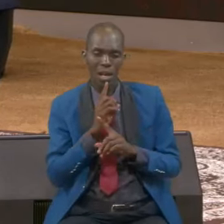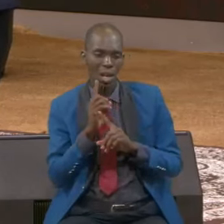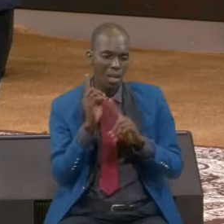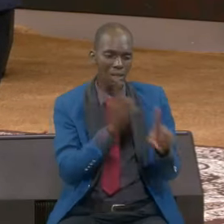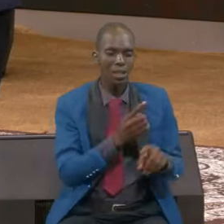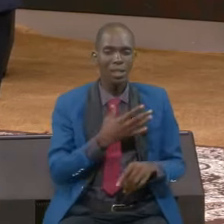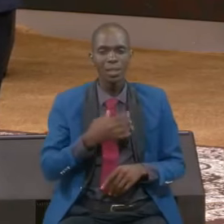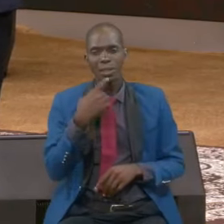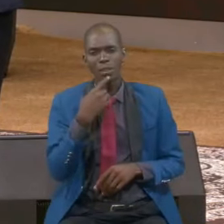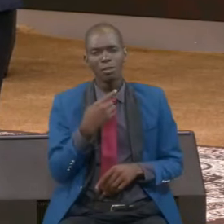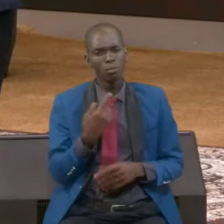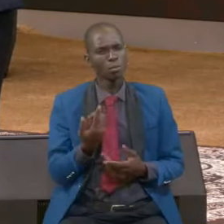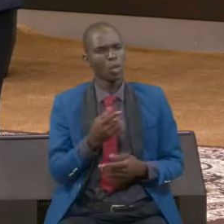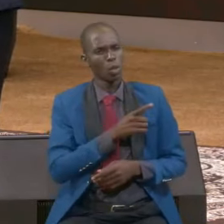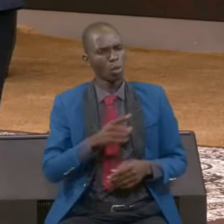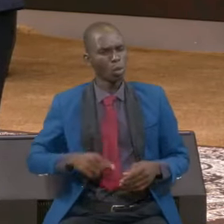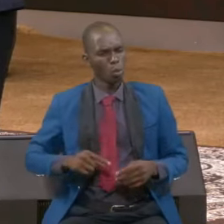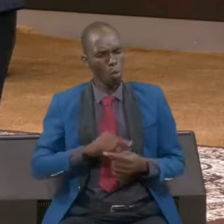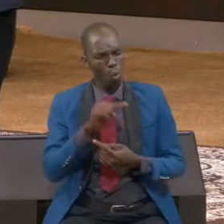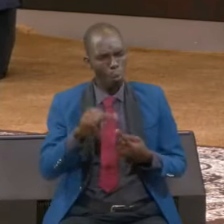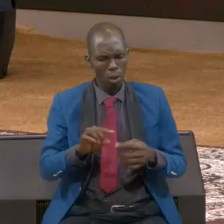when saw we thee an hungered,